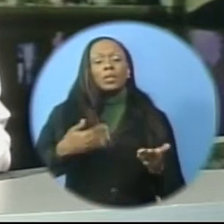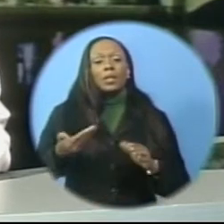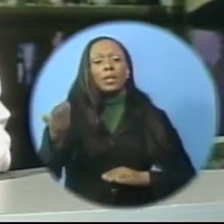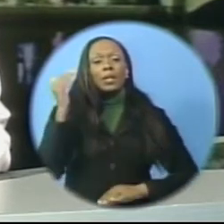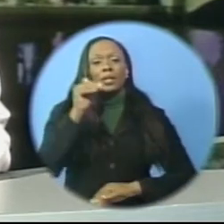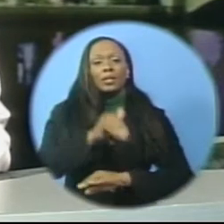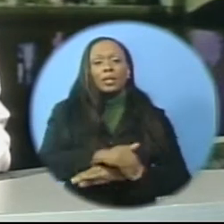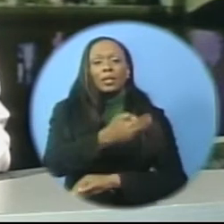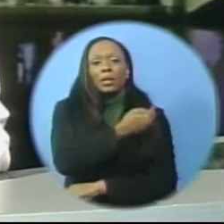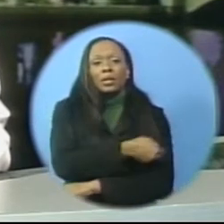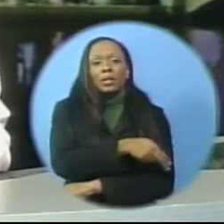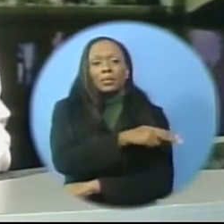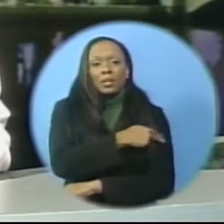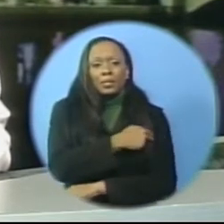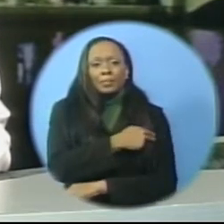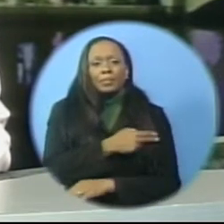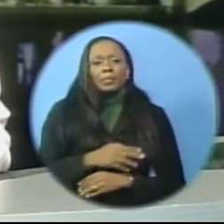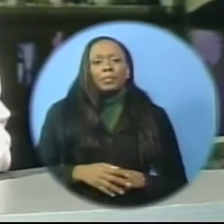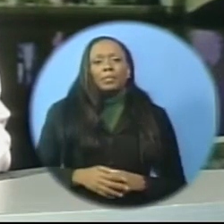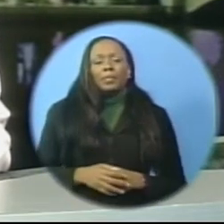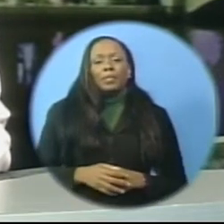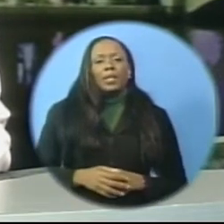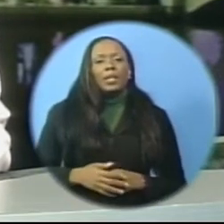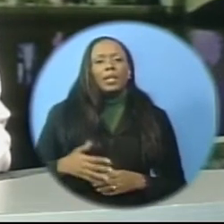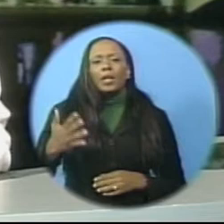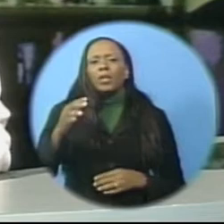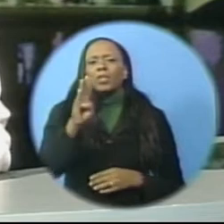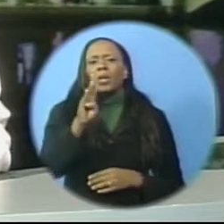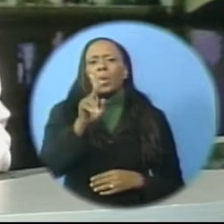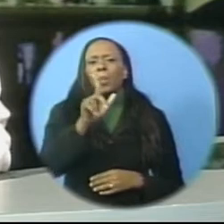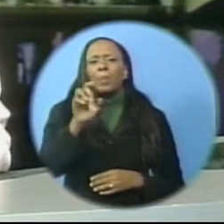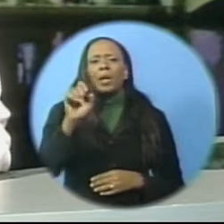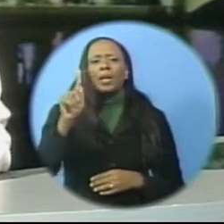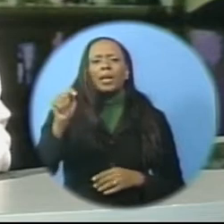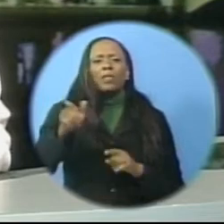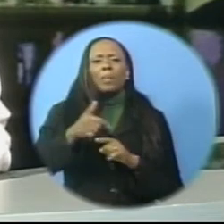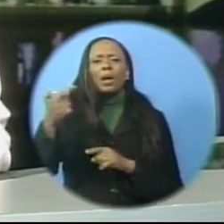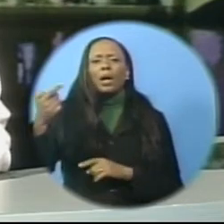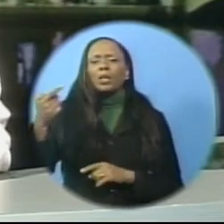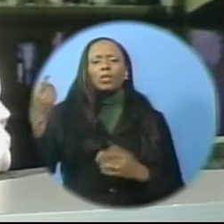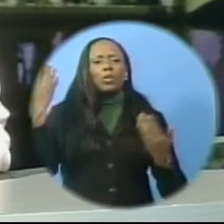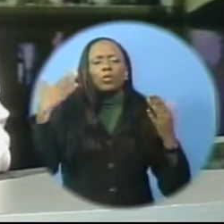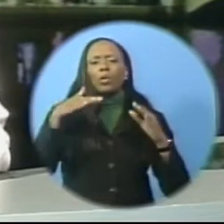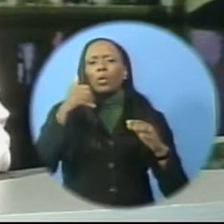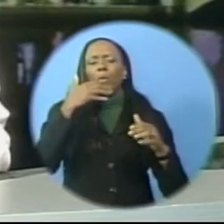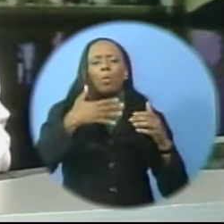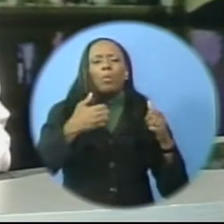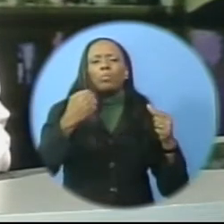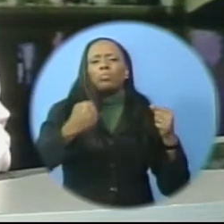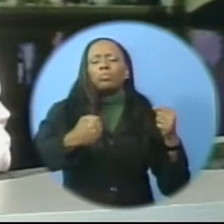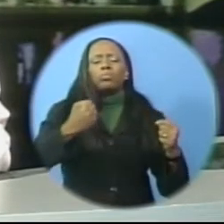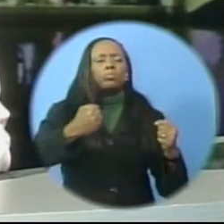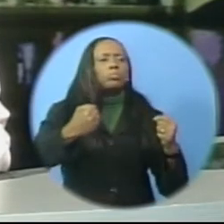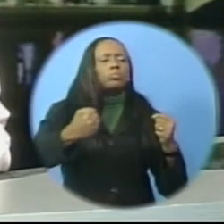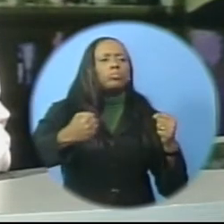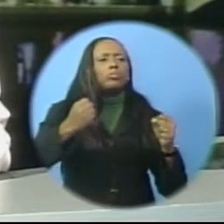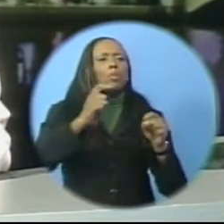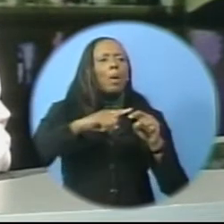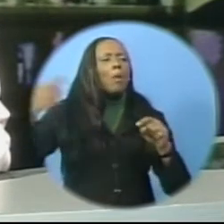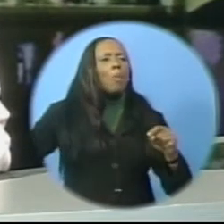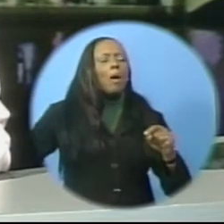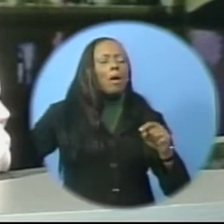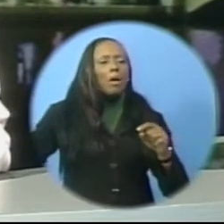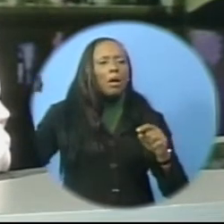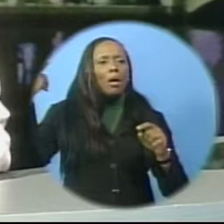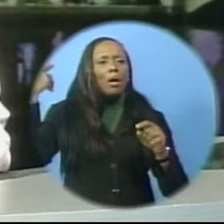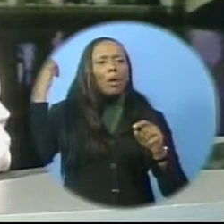Queen Elizabeth Hospital. She received the injury reportedly from a stray bullet while traveling in the vehicle along Barbaries Hill, St.